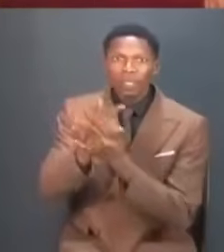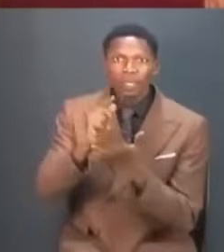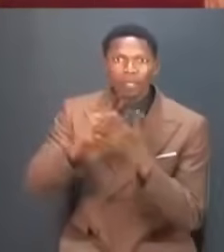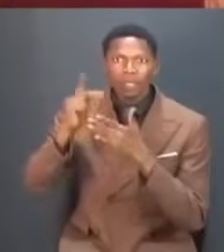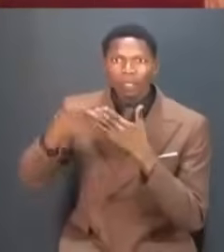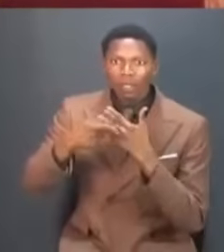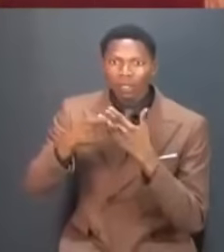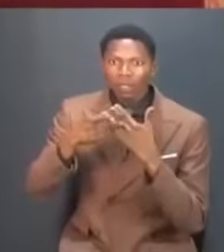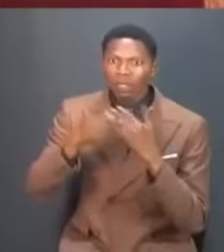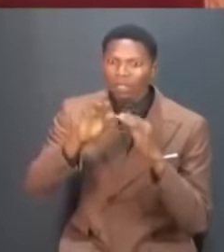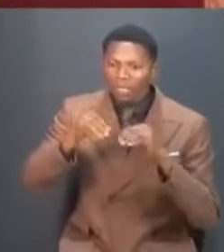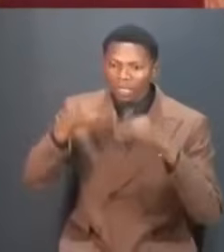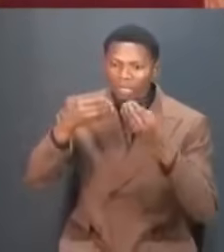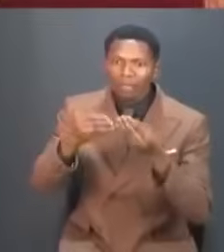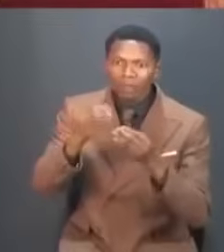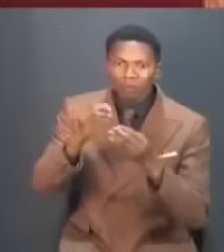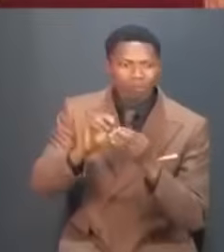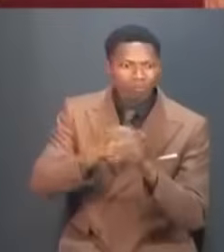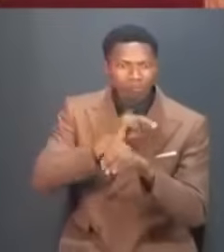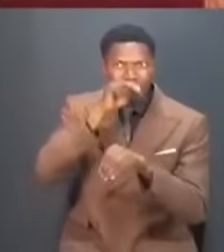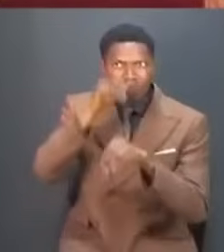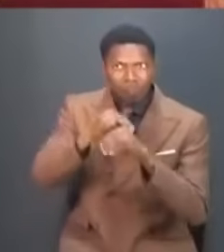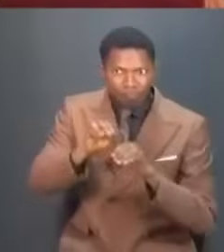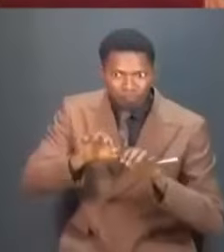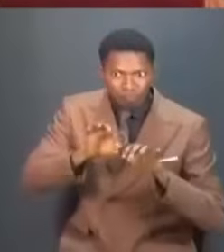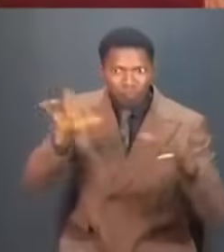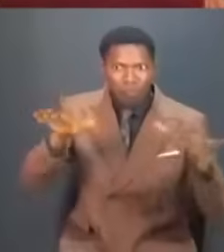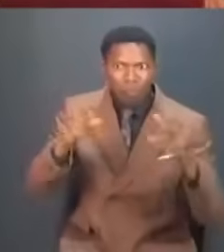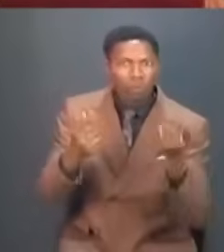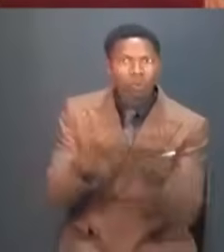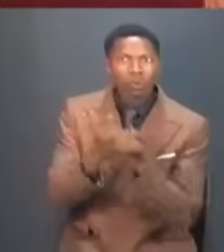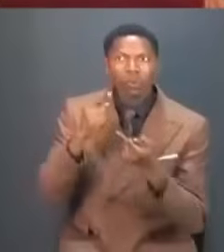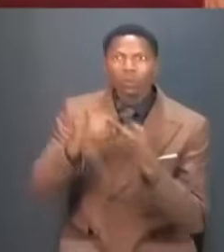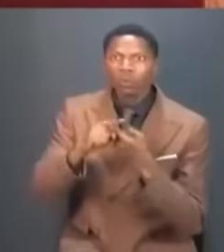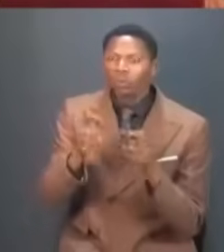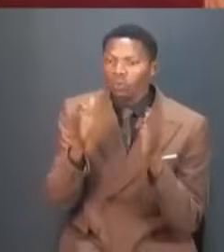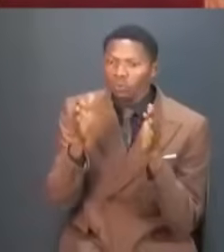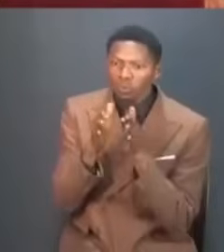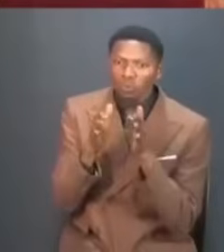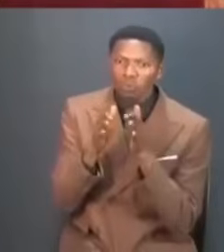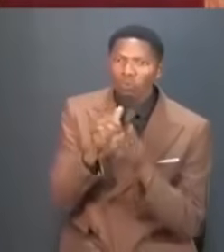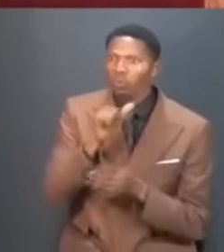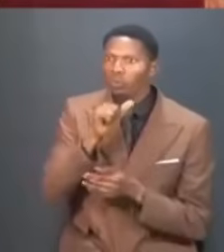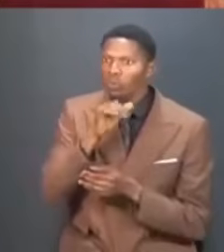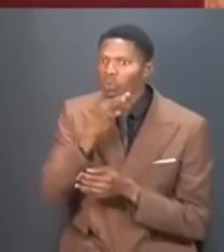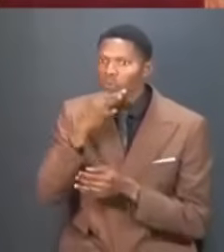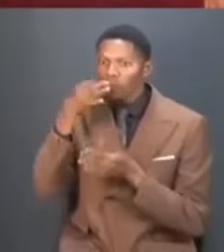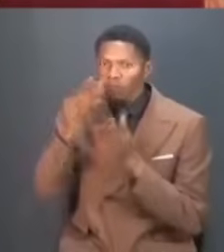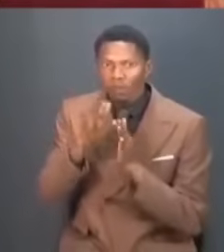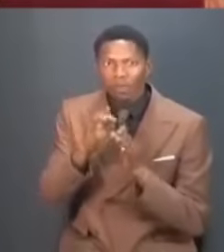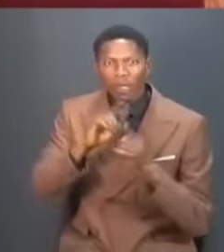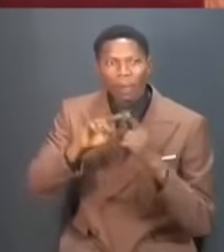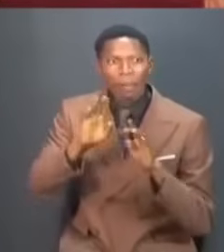provided nationwide support to smallholder farmers by supplying essential farm inputs, including